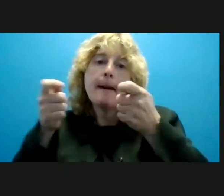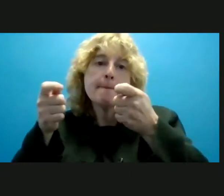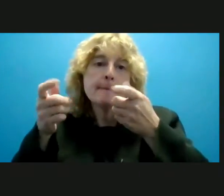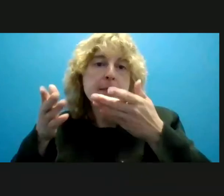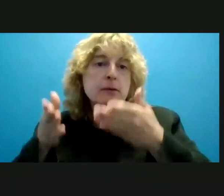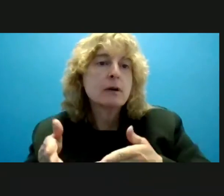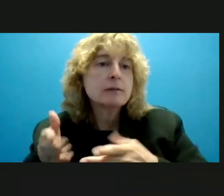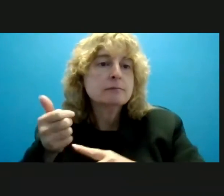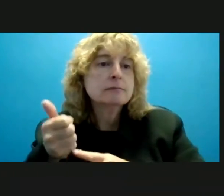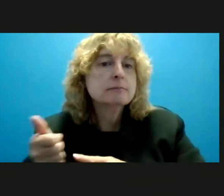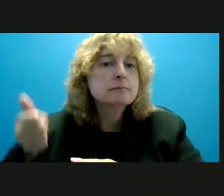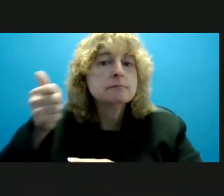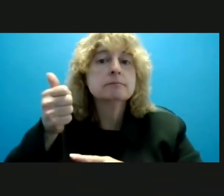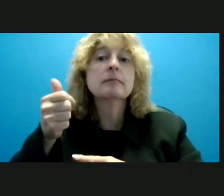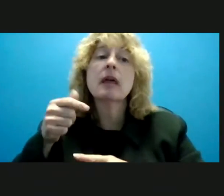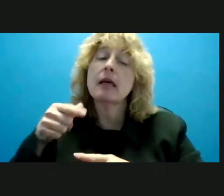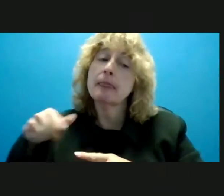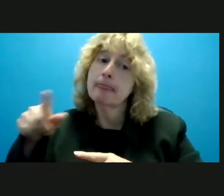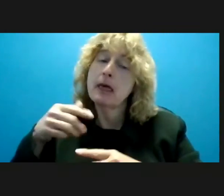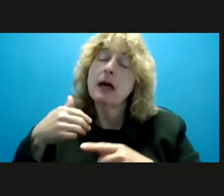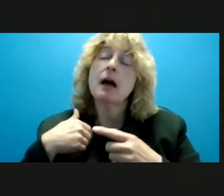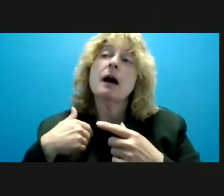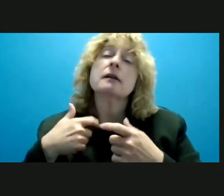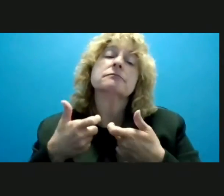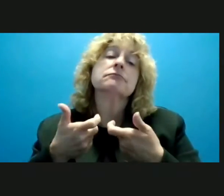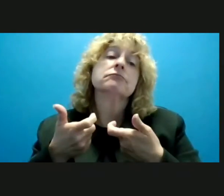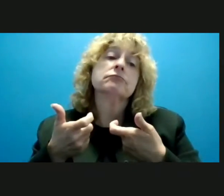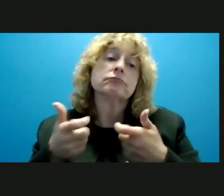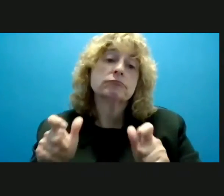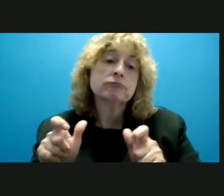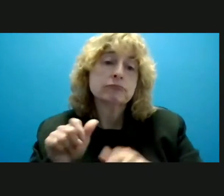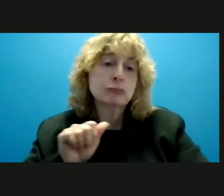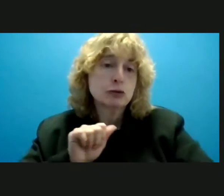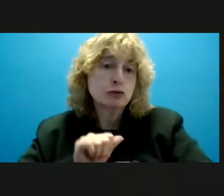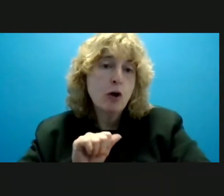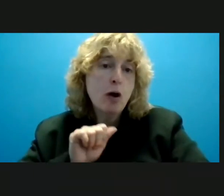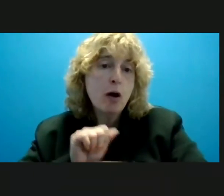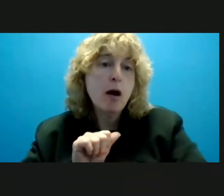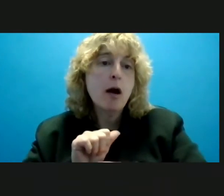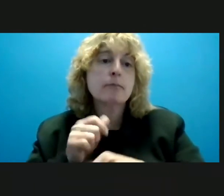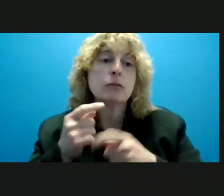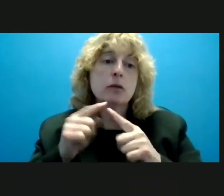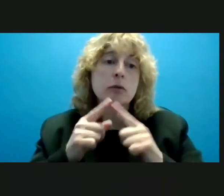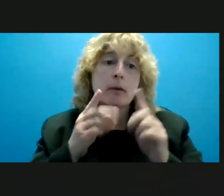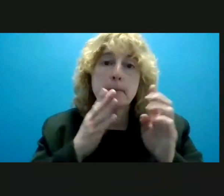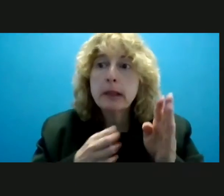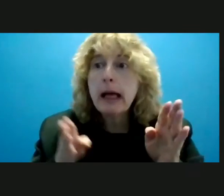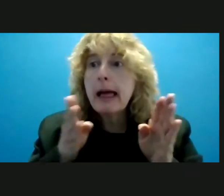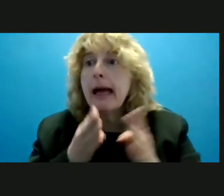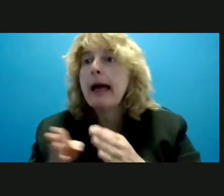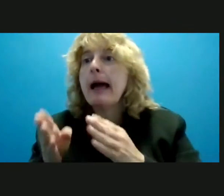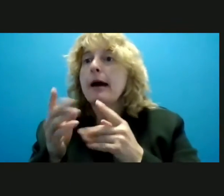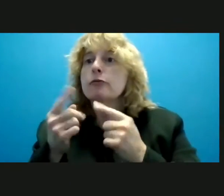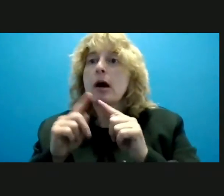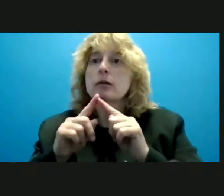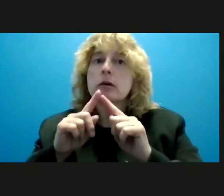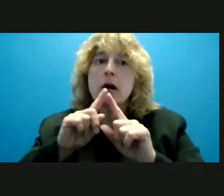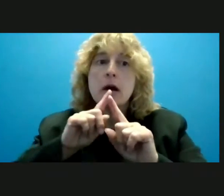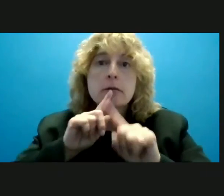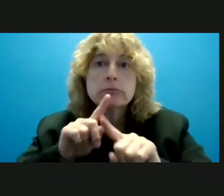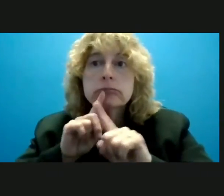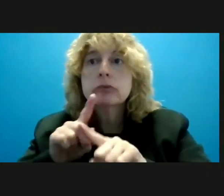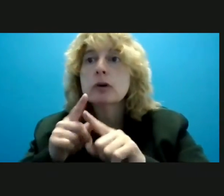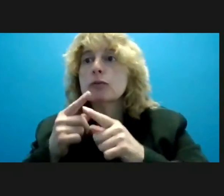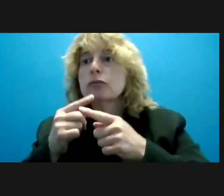had a huge job throughout this time period, trying to plan, trying to be responsive, trying to be